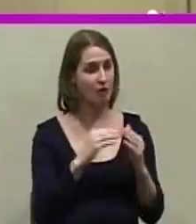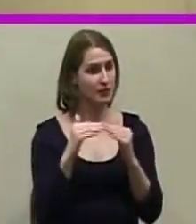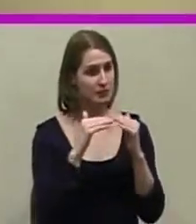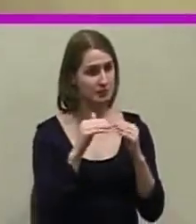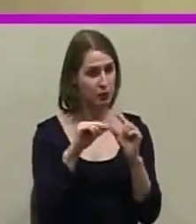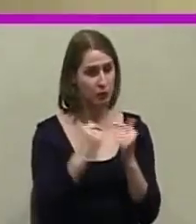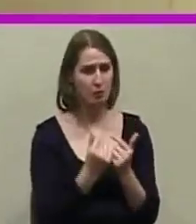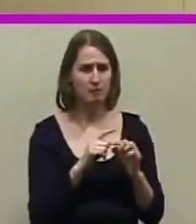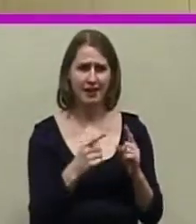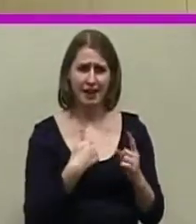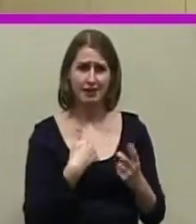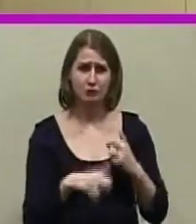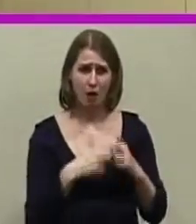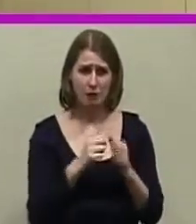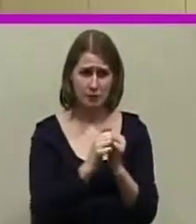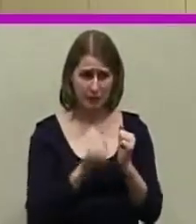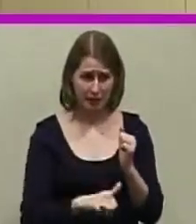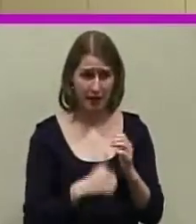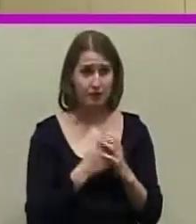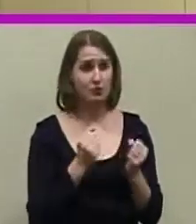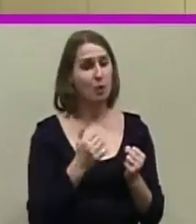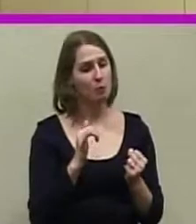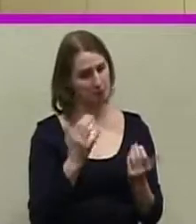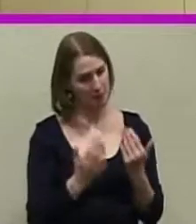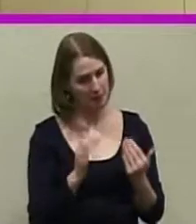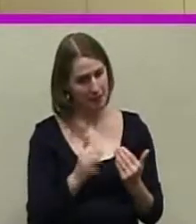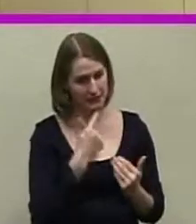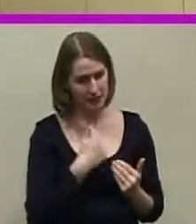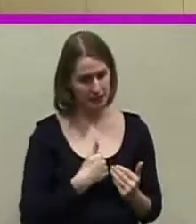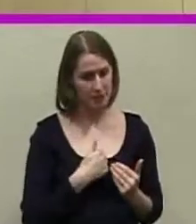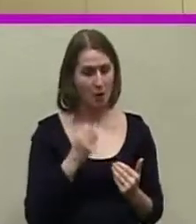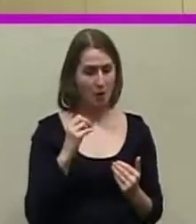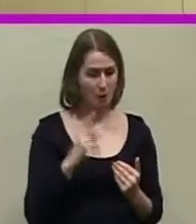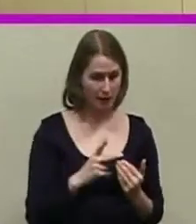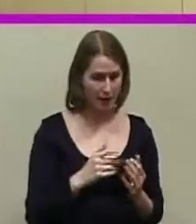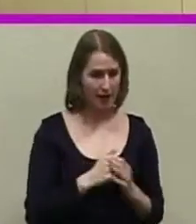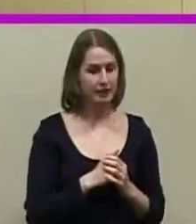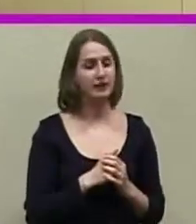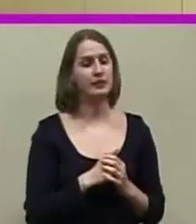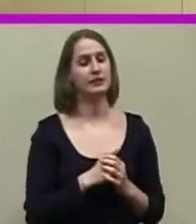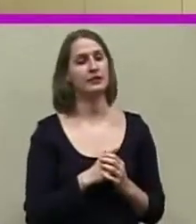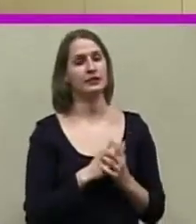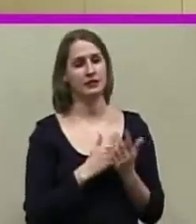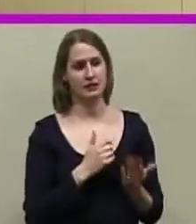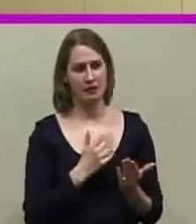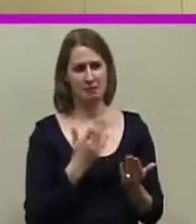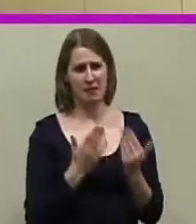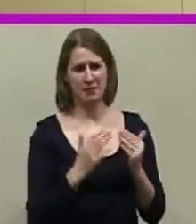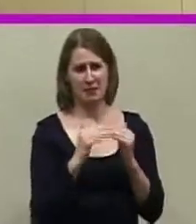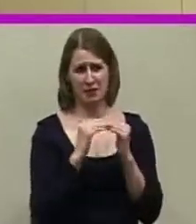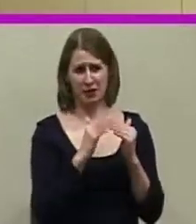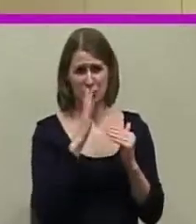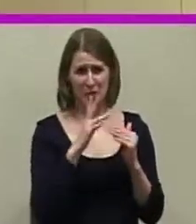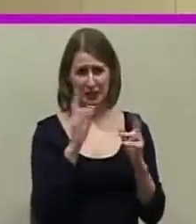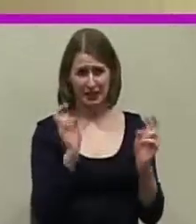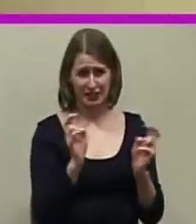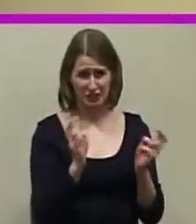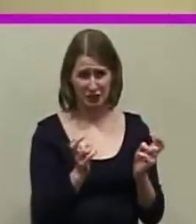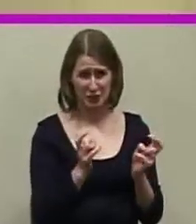he's having some problems with that, right? So that might tell me, gee, kind of keep that peers might be an issue. That might be one of those things I want to look at to say, do peers and